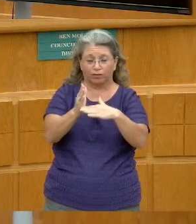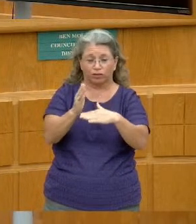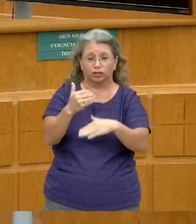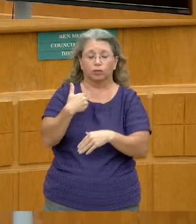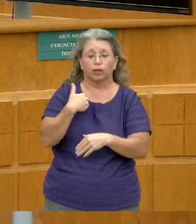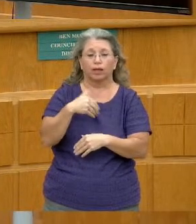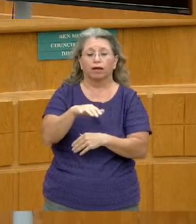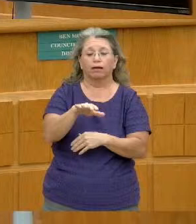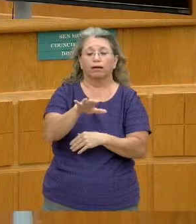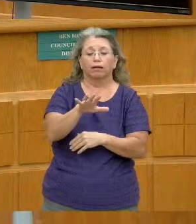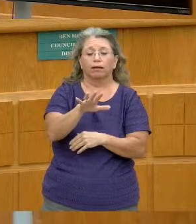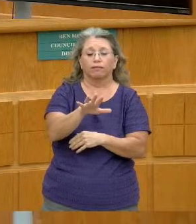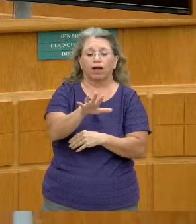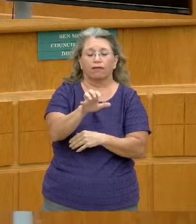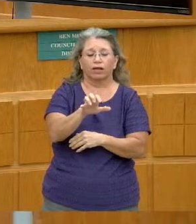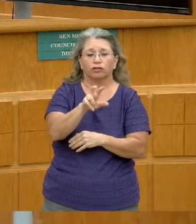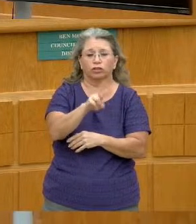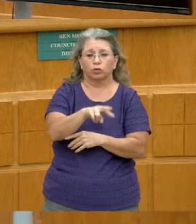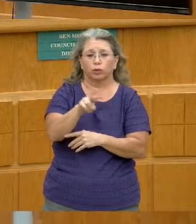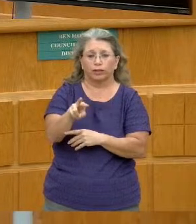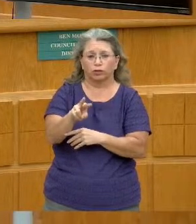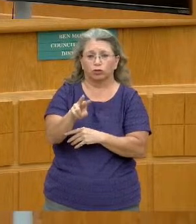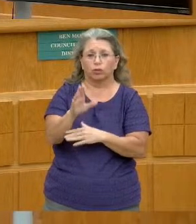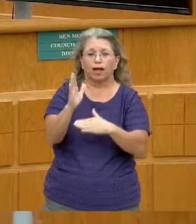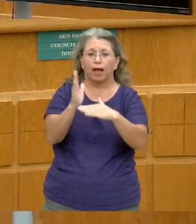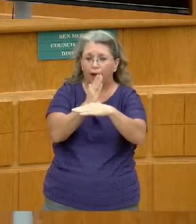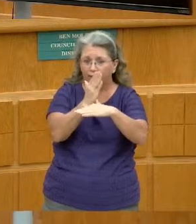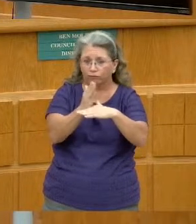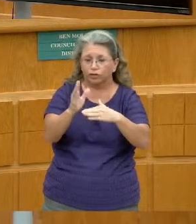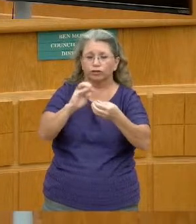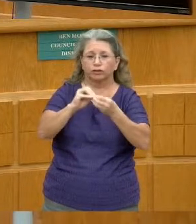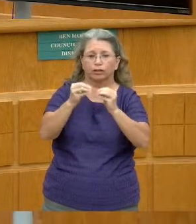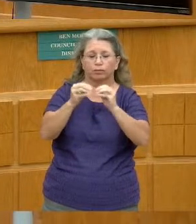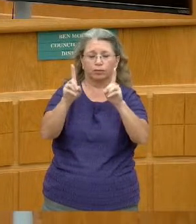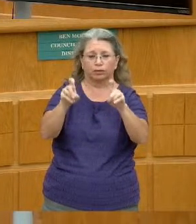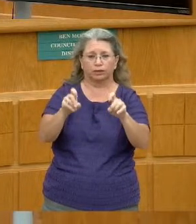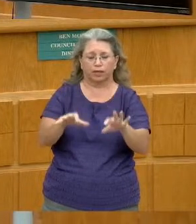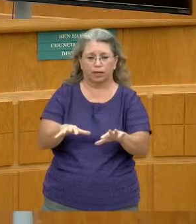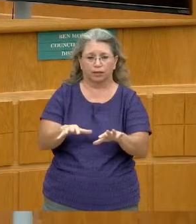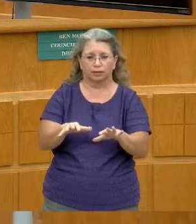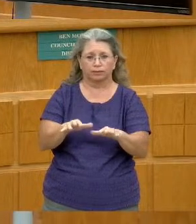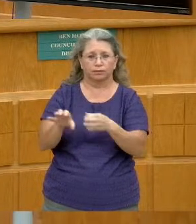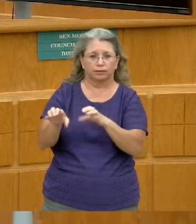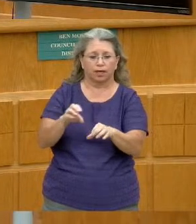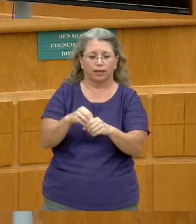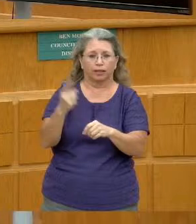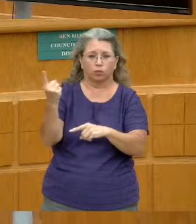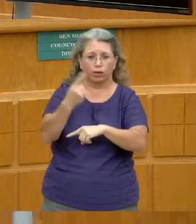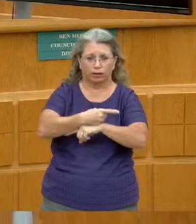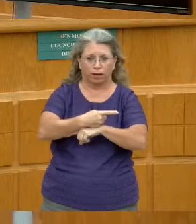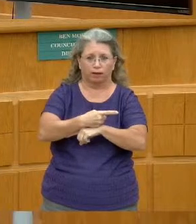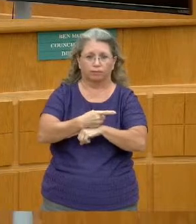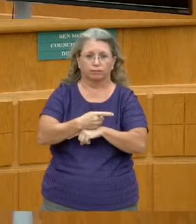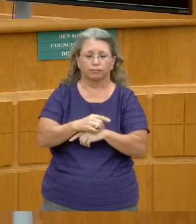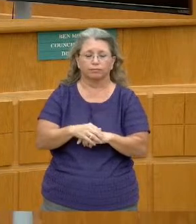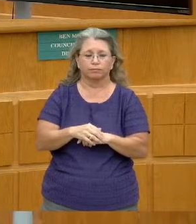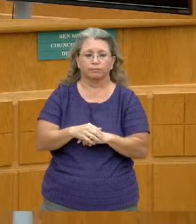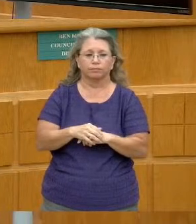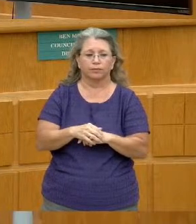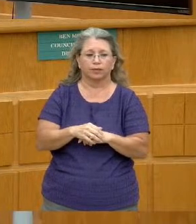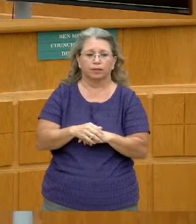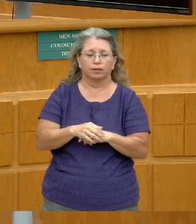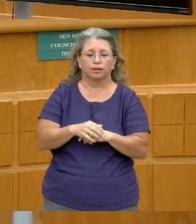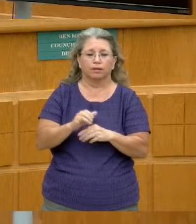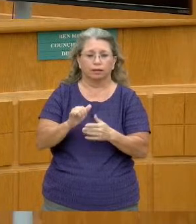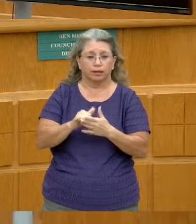522 is the average number of tests that are conducted in a 1 day based on a 7-day average. So that's a good thing.